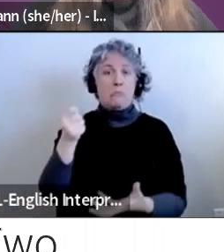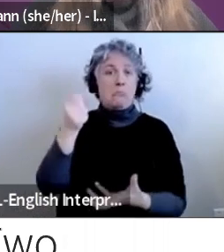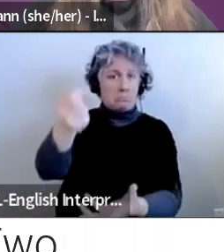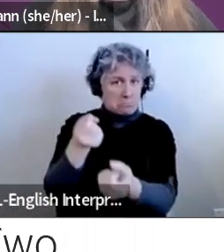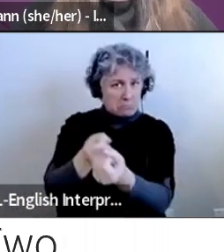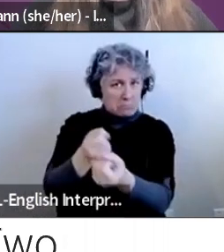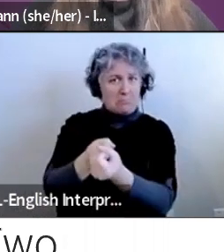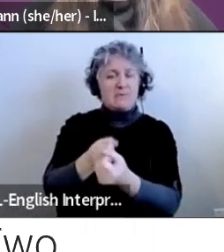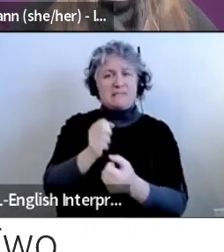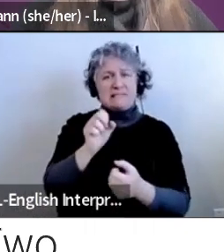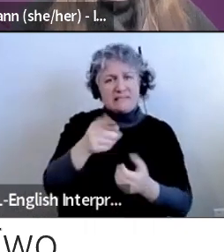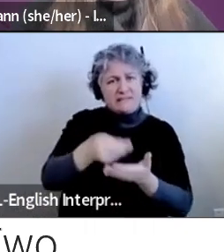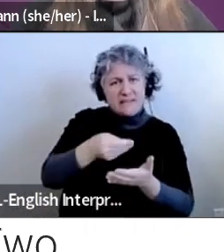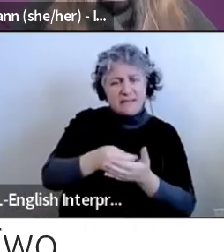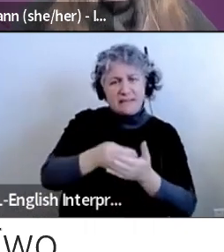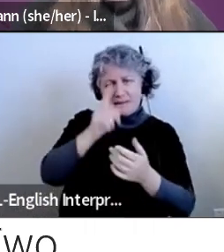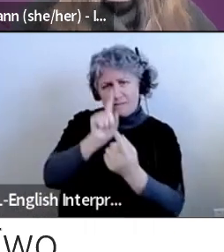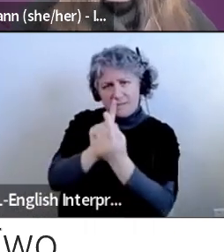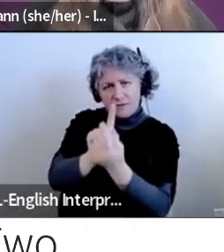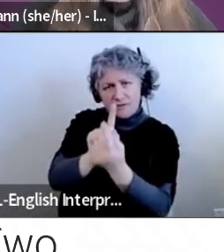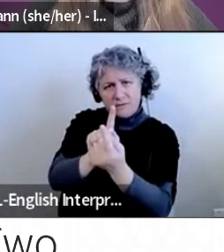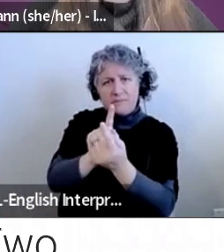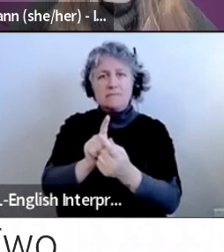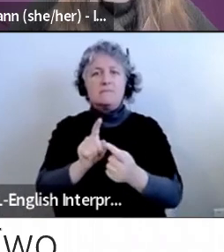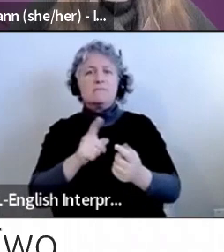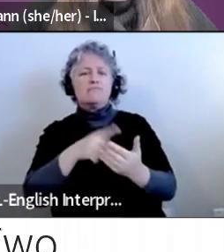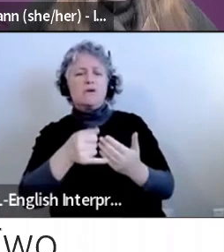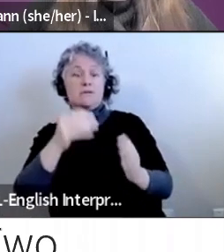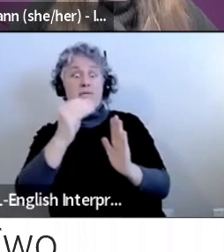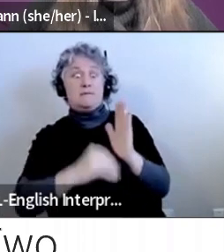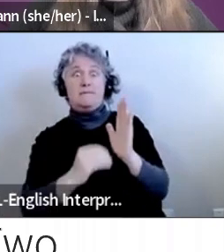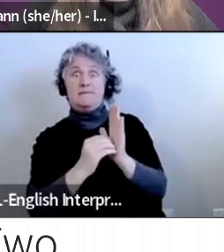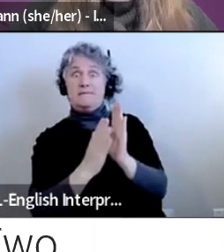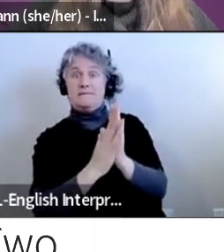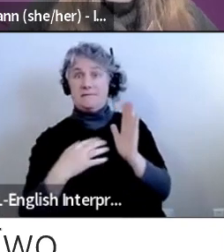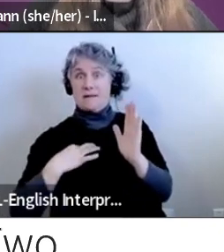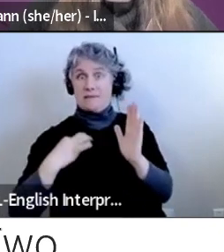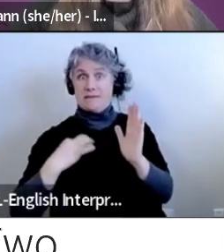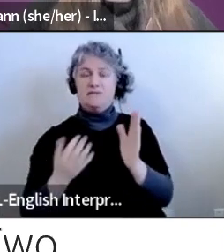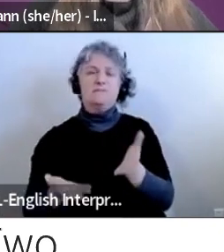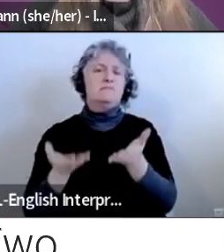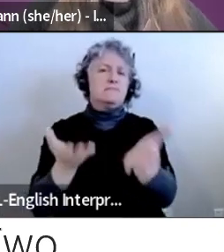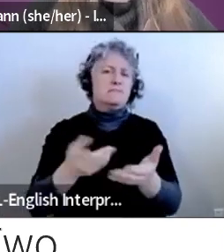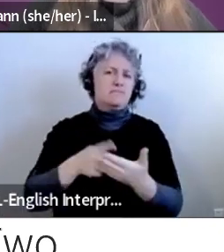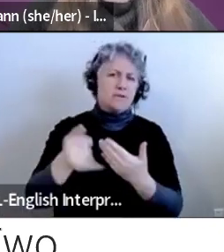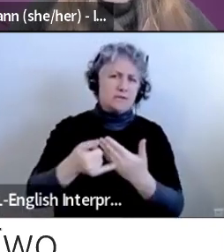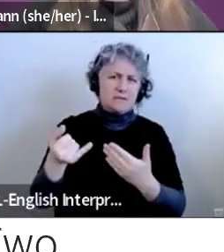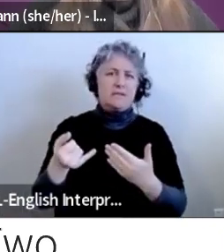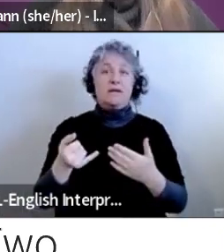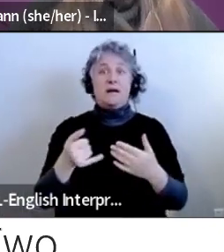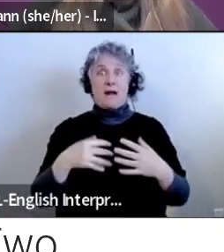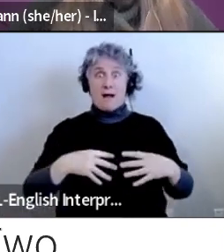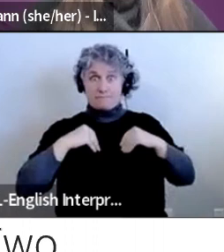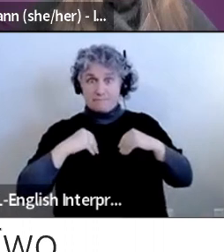and mentorship to execute a project proposed on your application. So accepted businesses will be supported through seed funding of